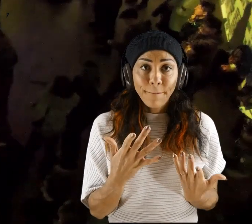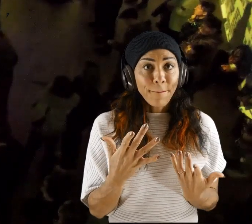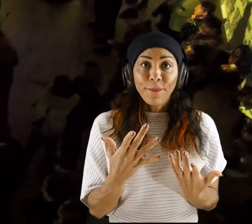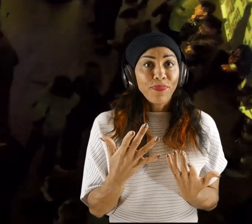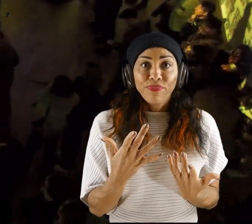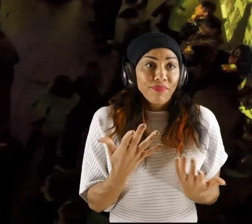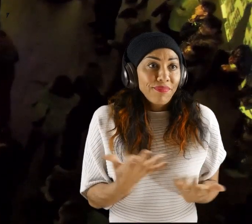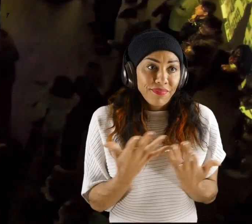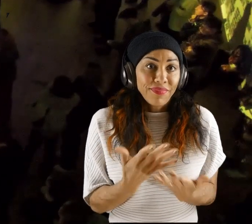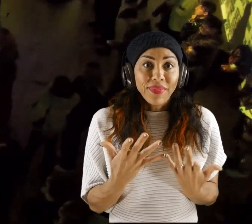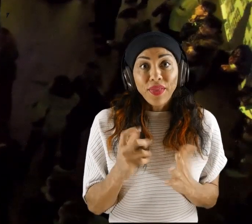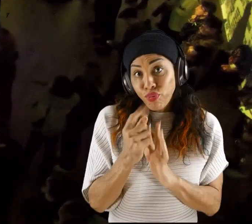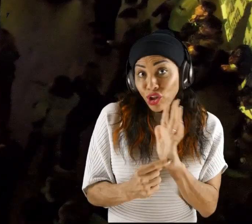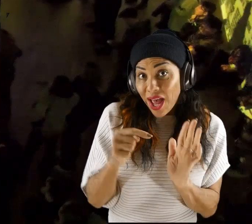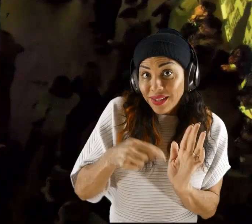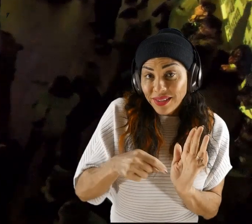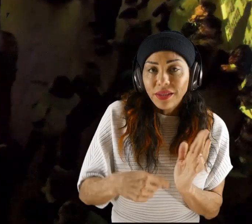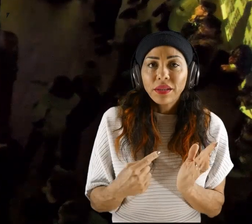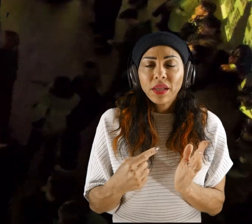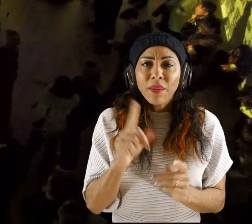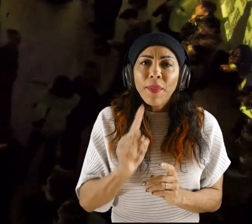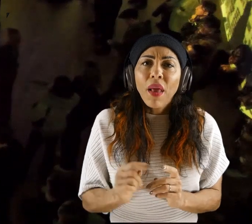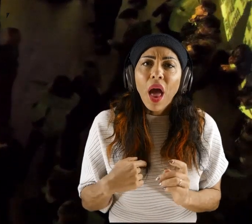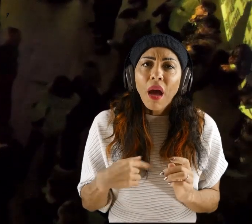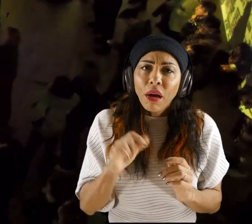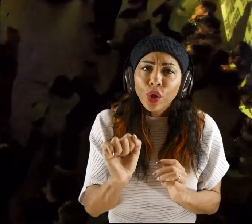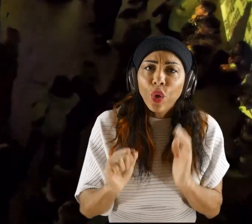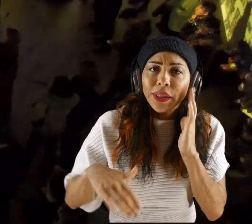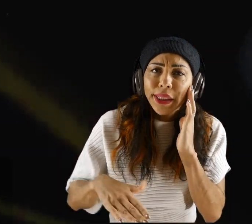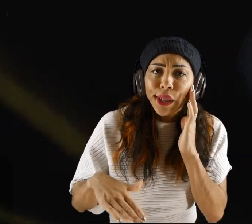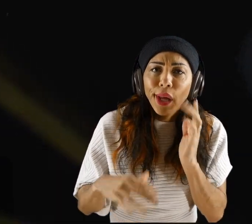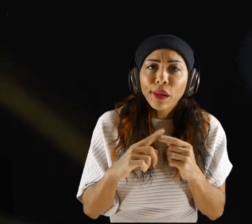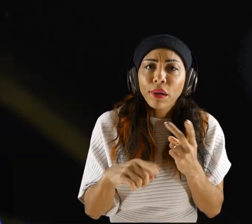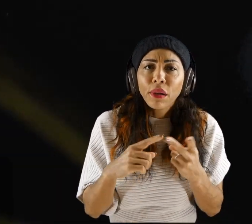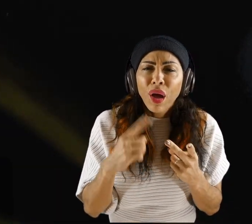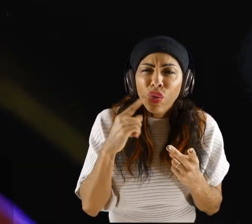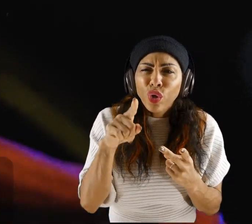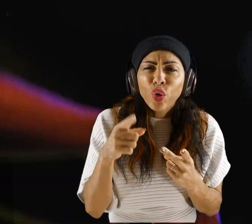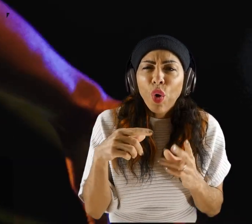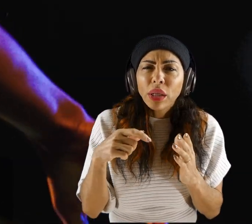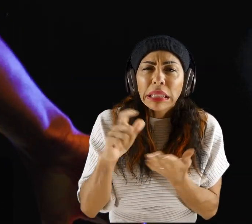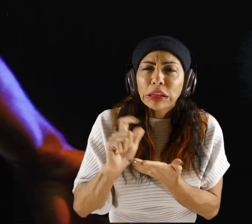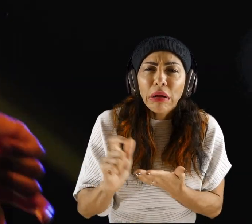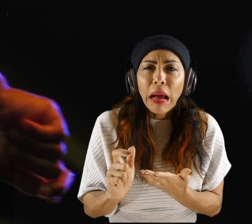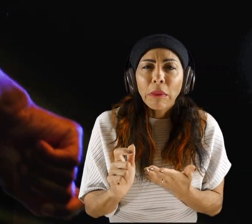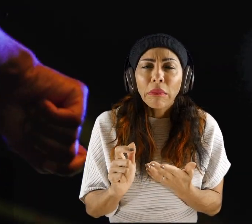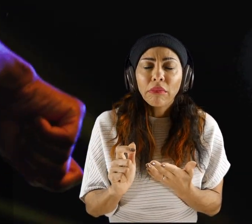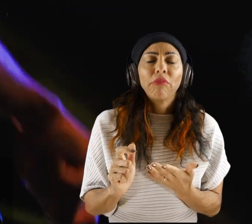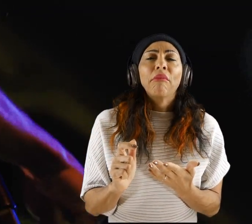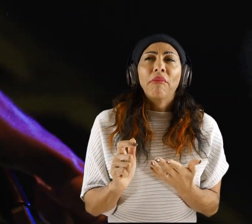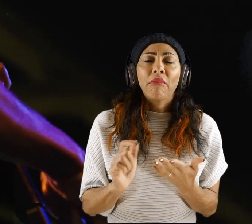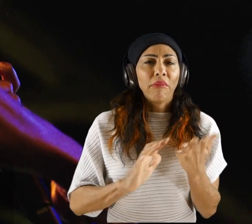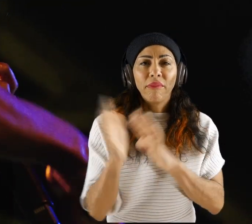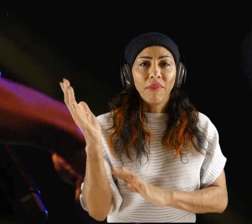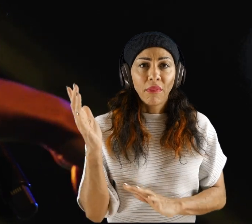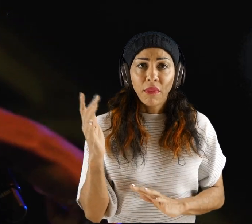DJ, what the hell? I thought you were on Instagram. You know what I mean? So, and I didn't try and